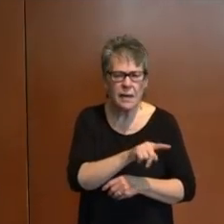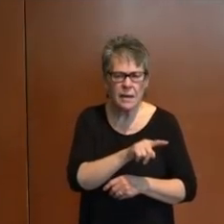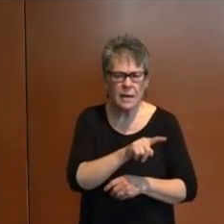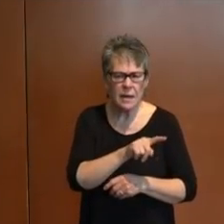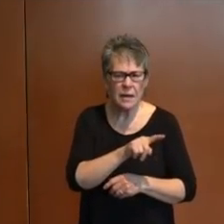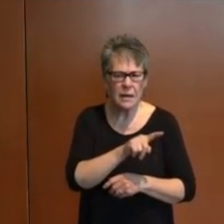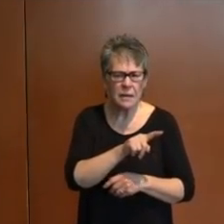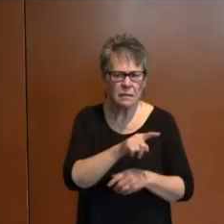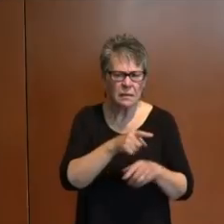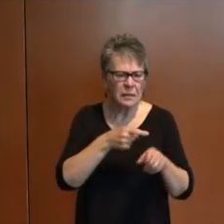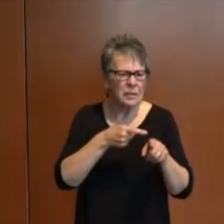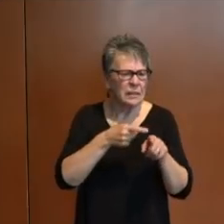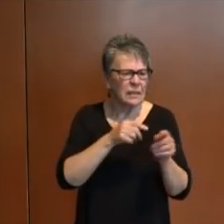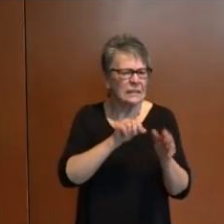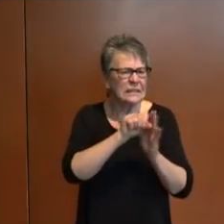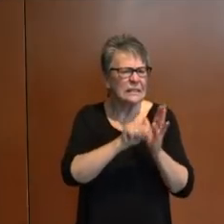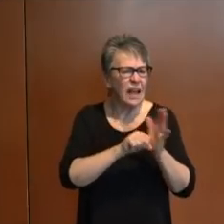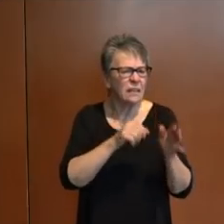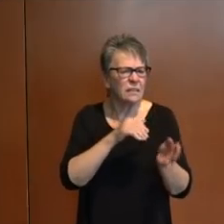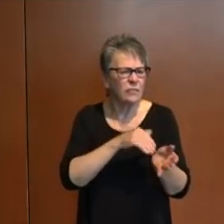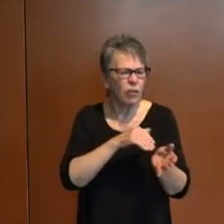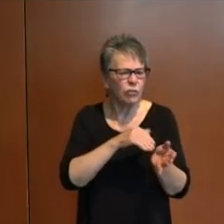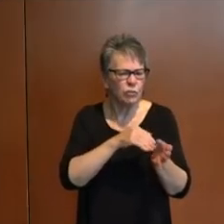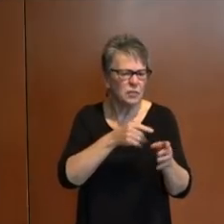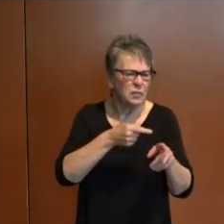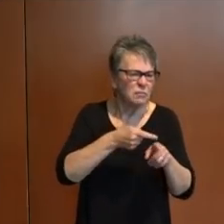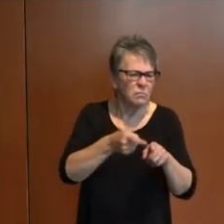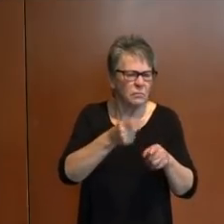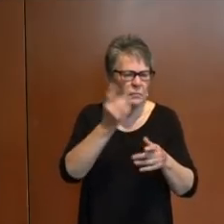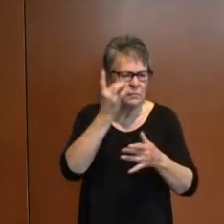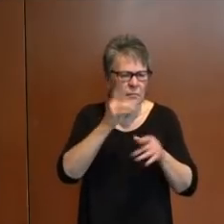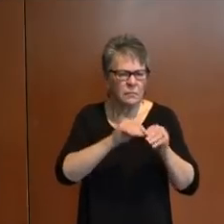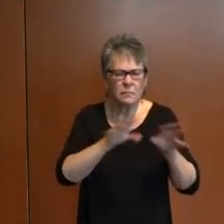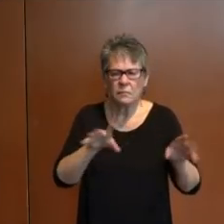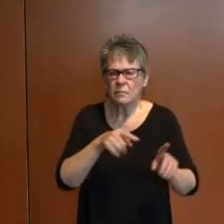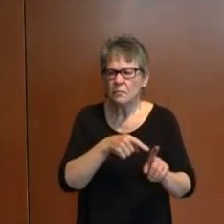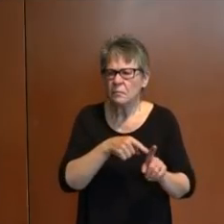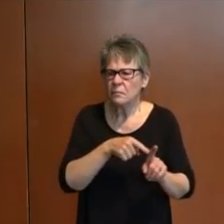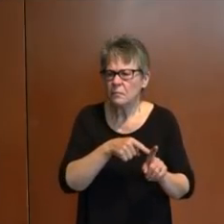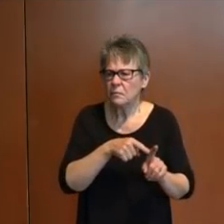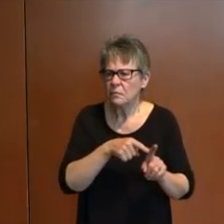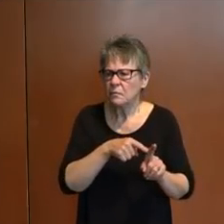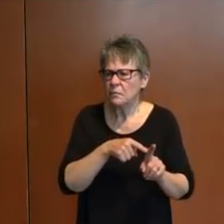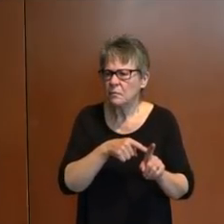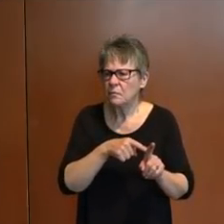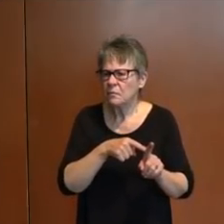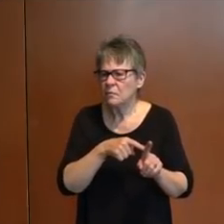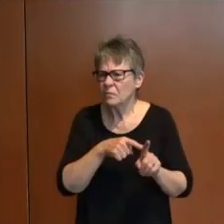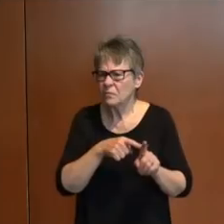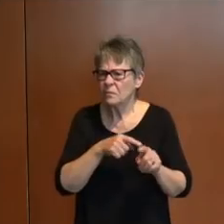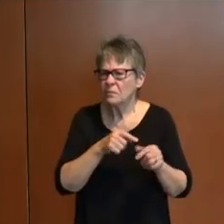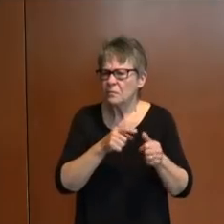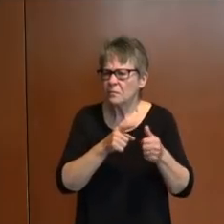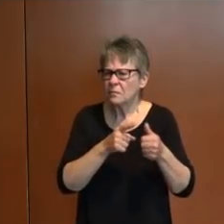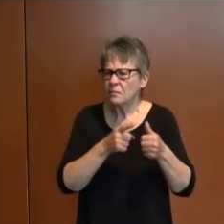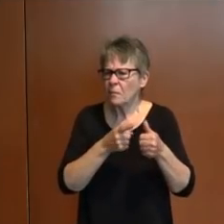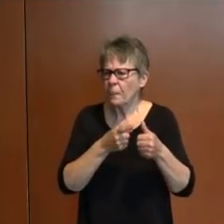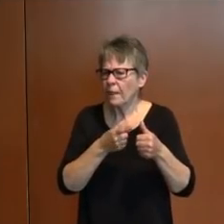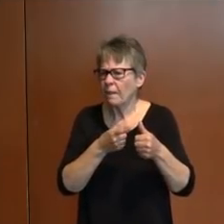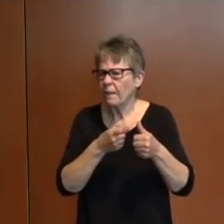related to if you were infected and the possibility of, I think your question relates to immunity